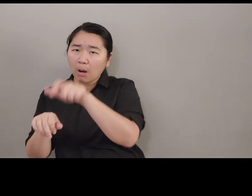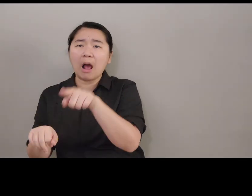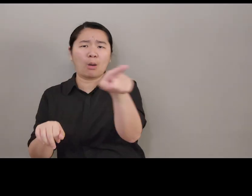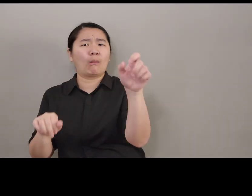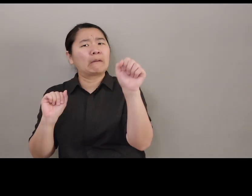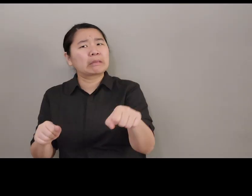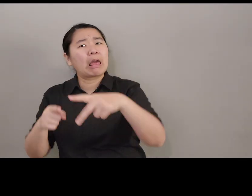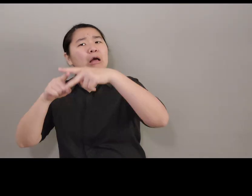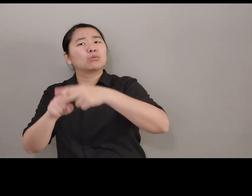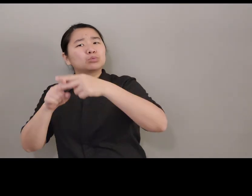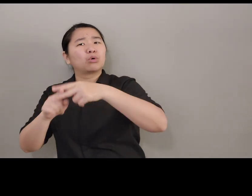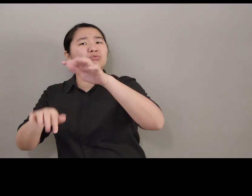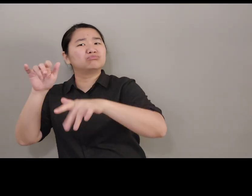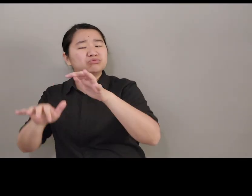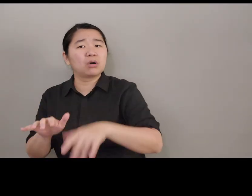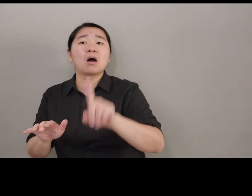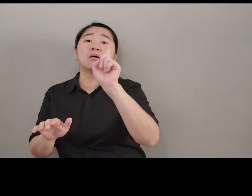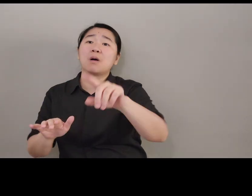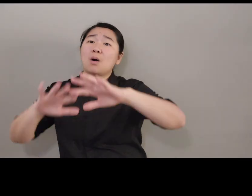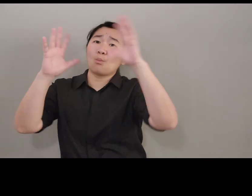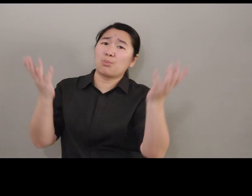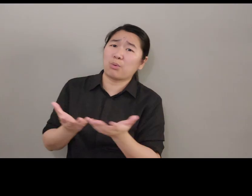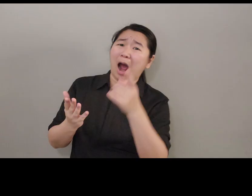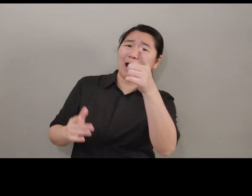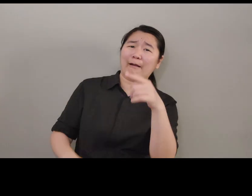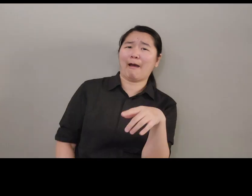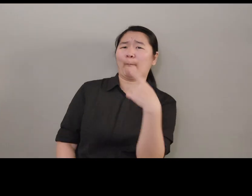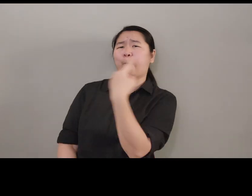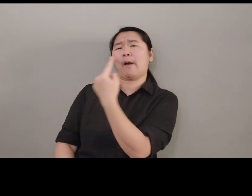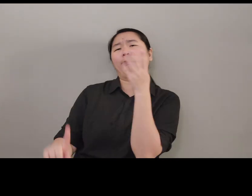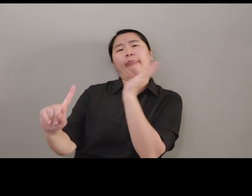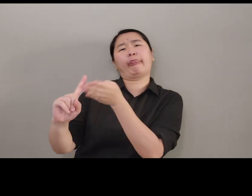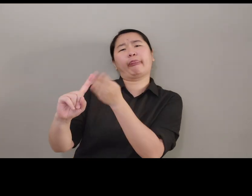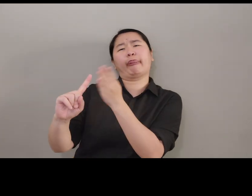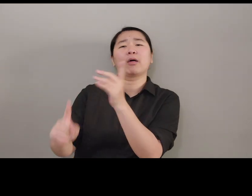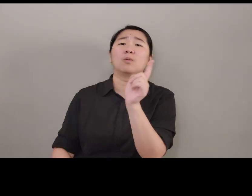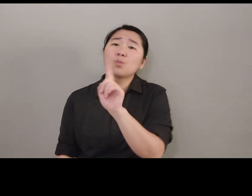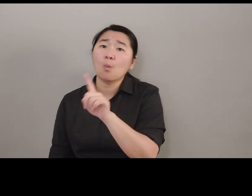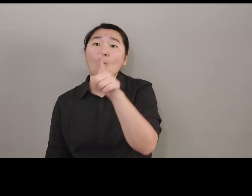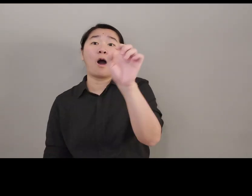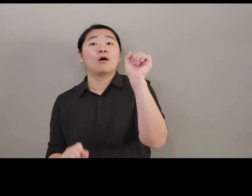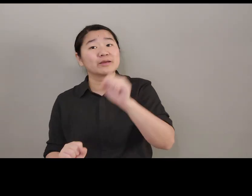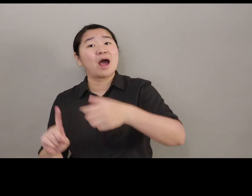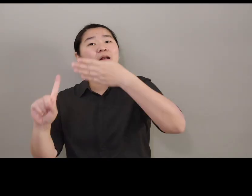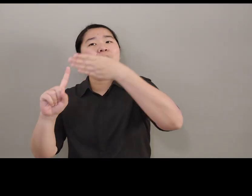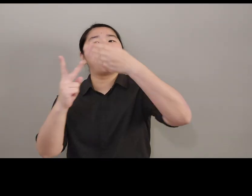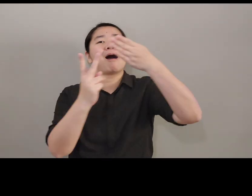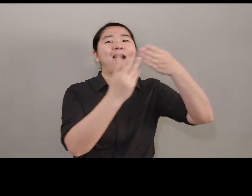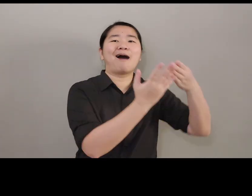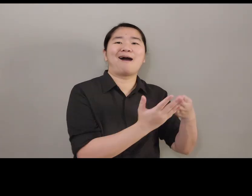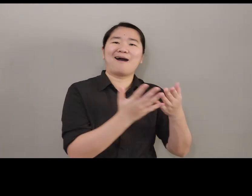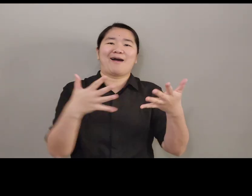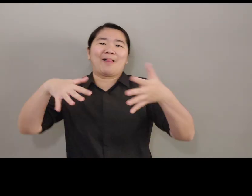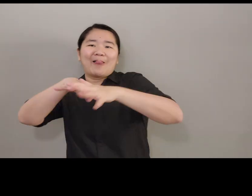out there in the world. All of us use multiple tools at all given point of time. So how do you make that combination available for